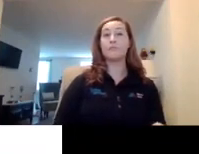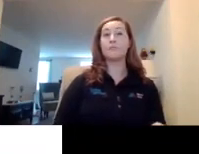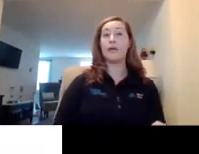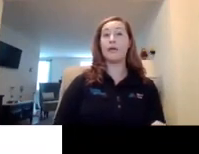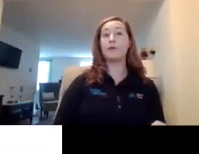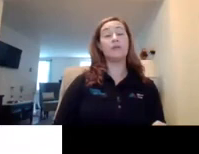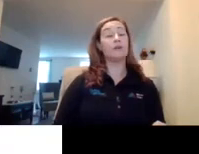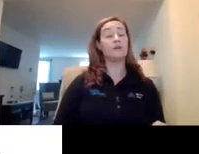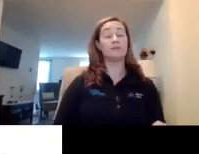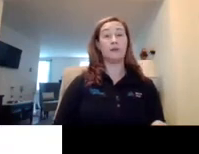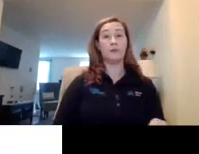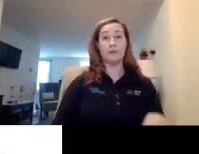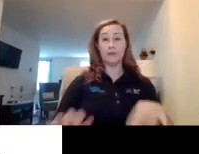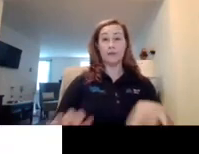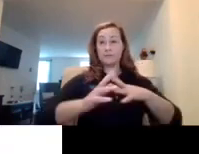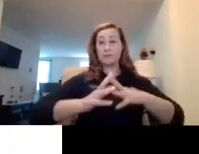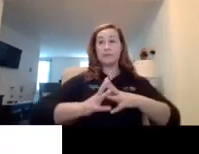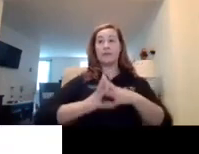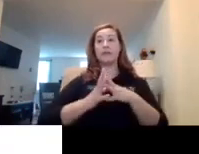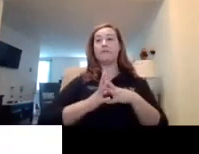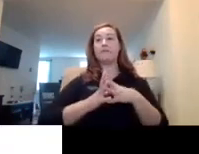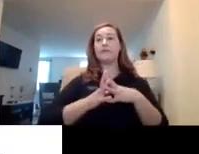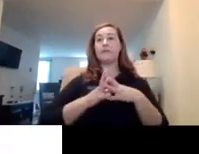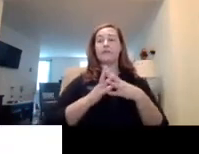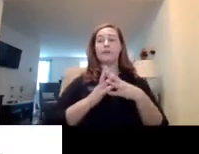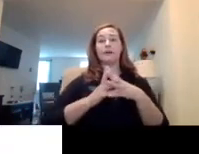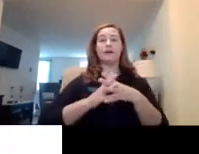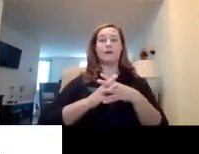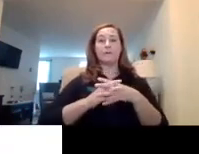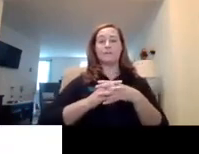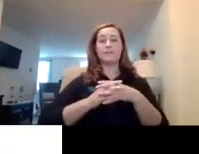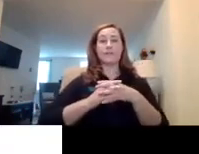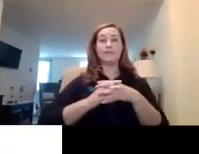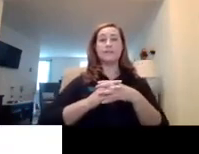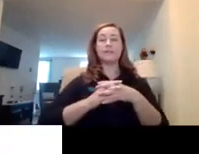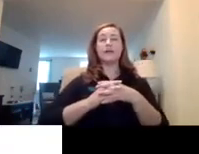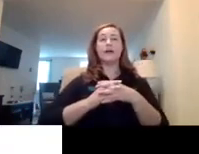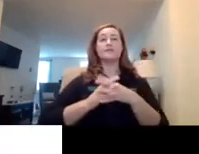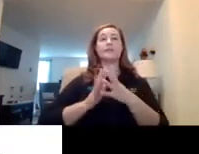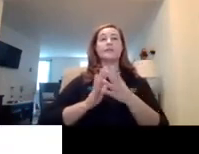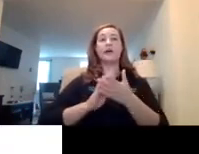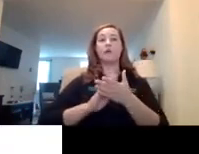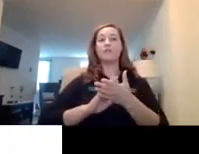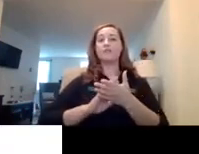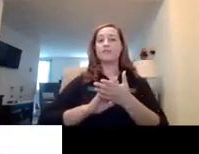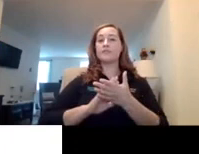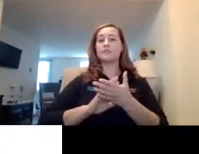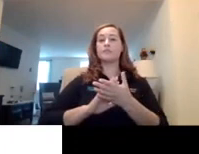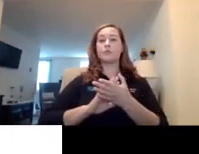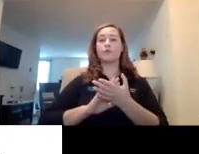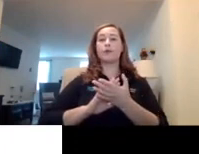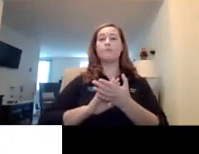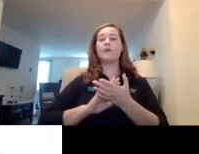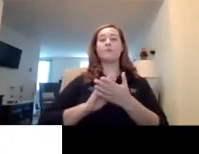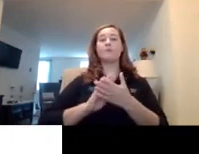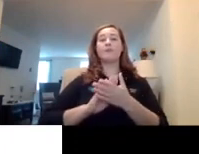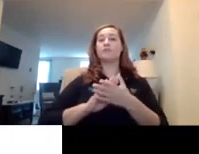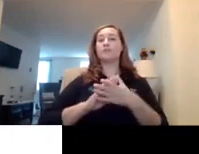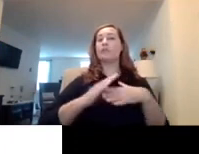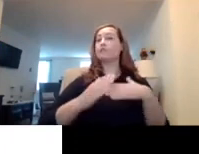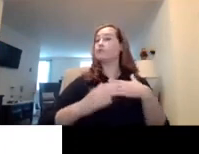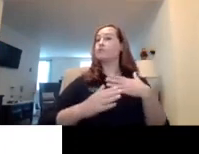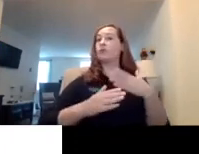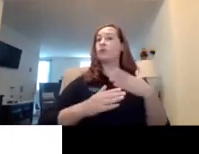You may or may not know this, but every site has a language assistance program and a